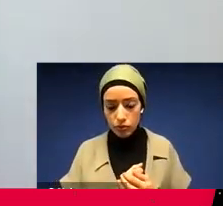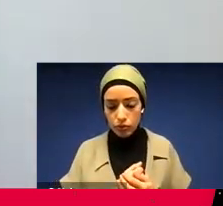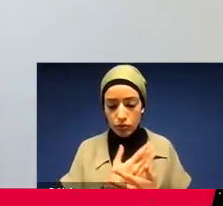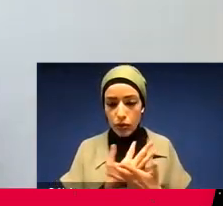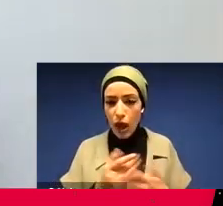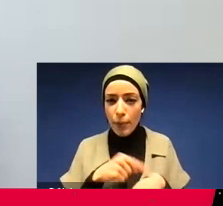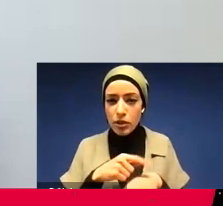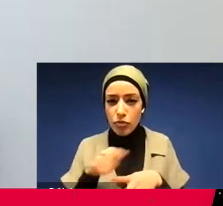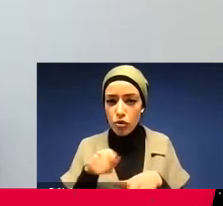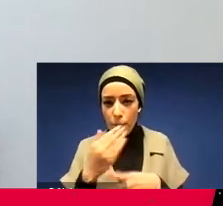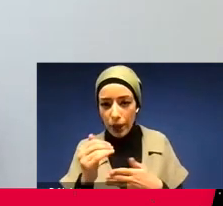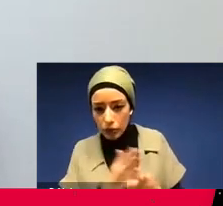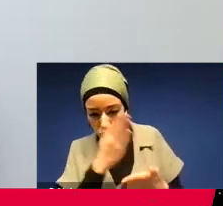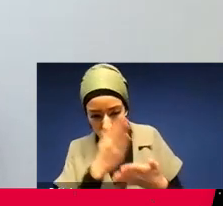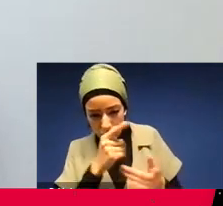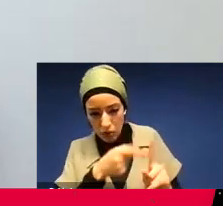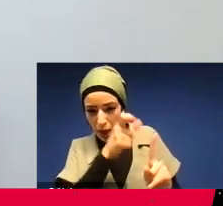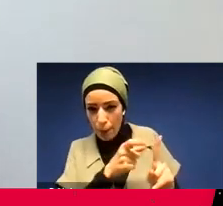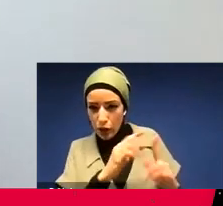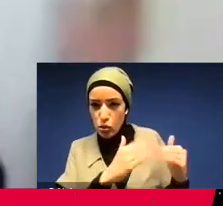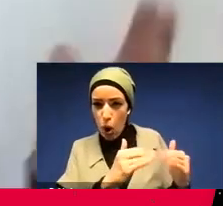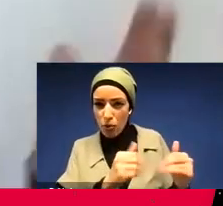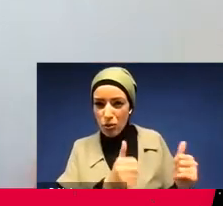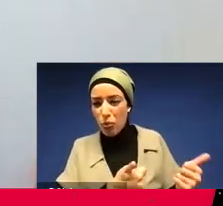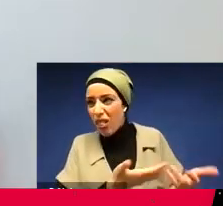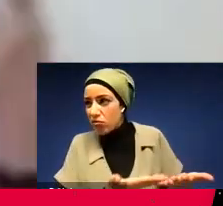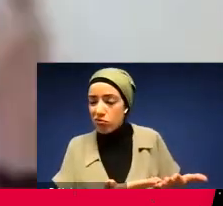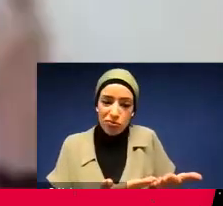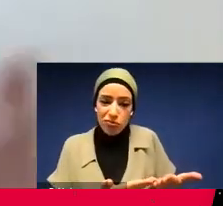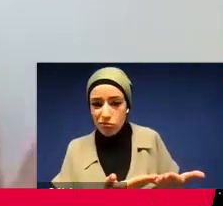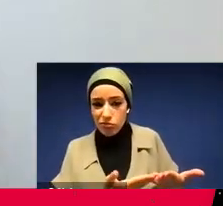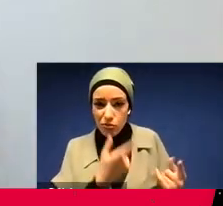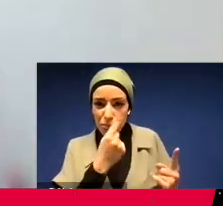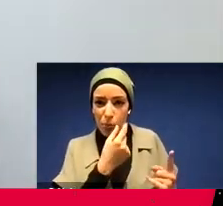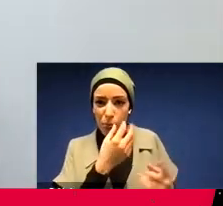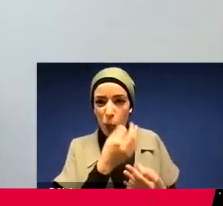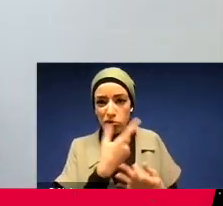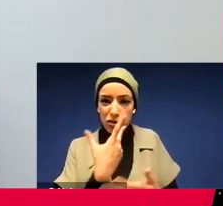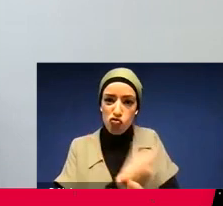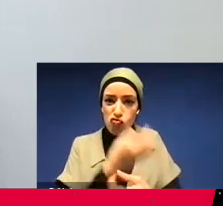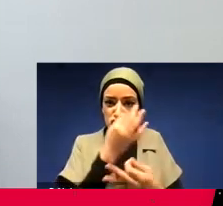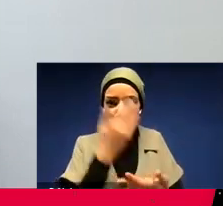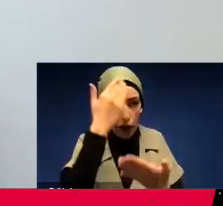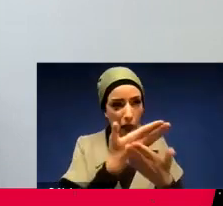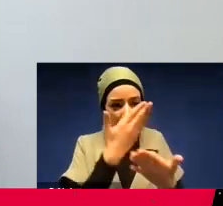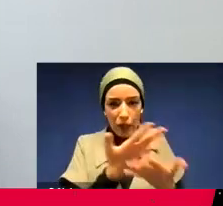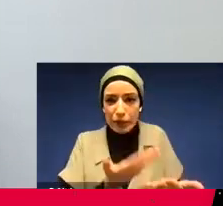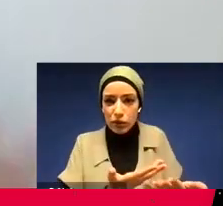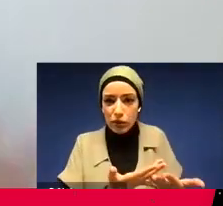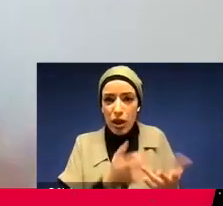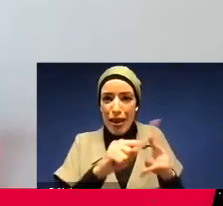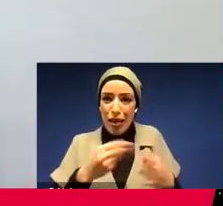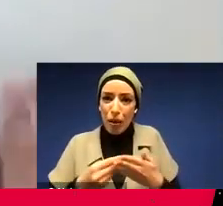justified someone homeless being in the street? Oh, well, they're probably addicts, right? Or well, they're probably going to go and